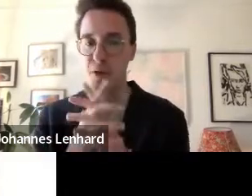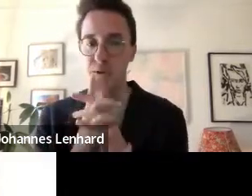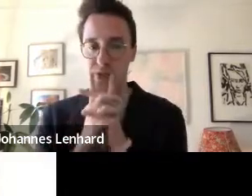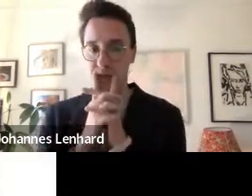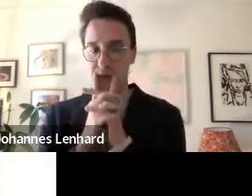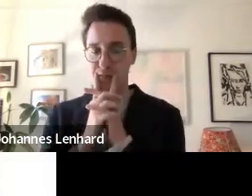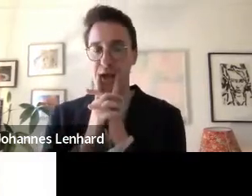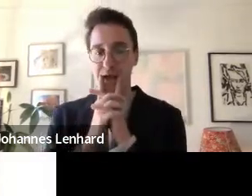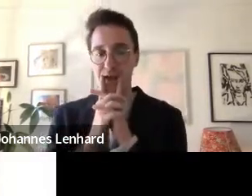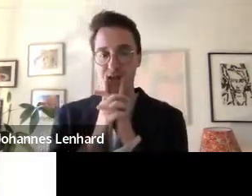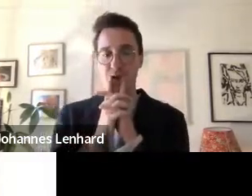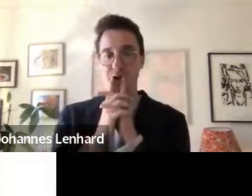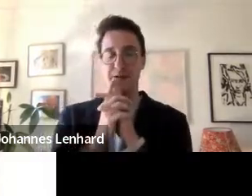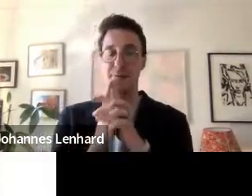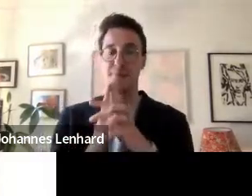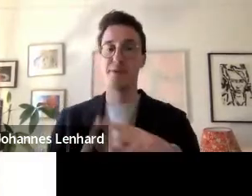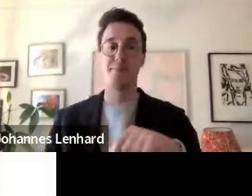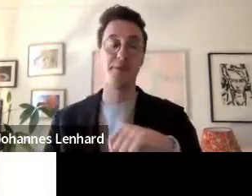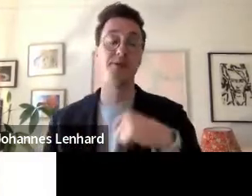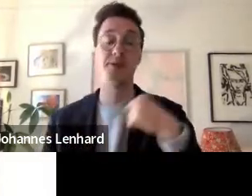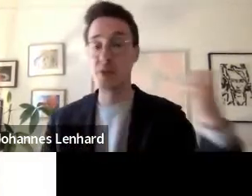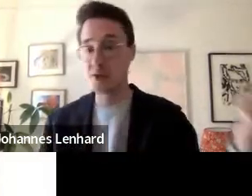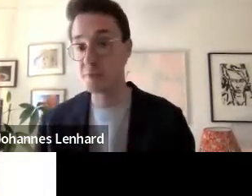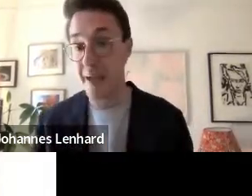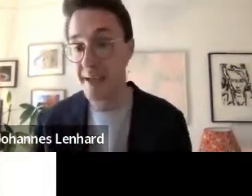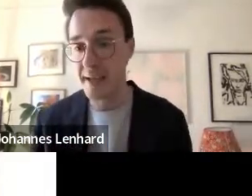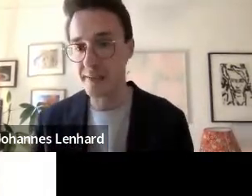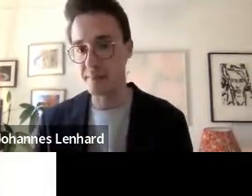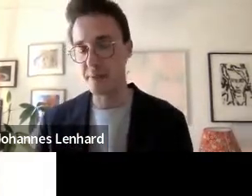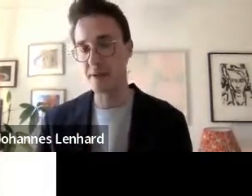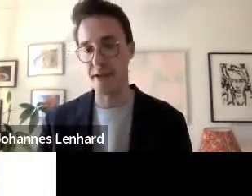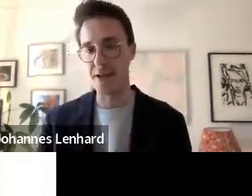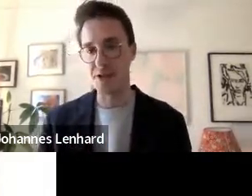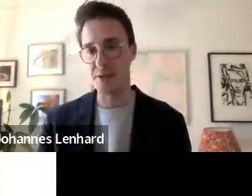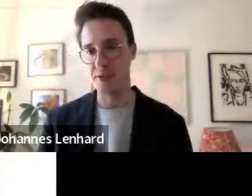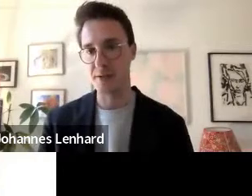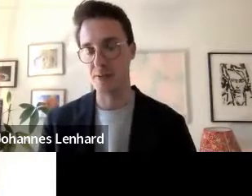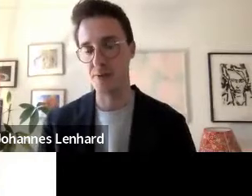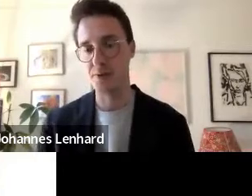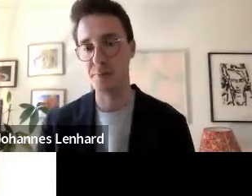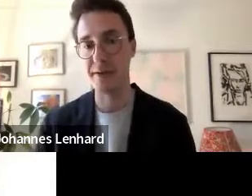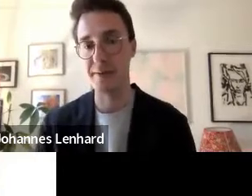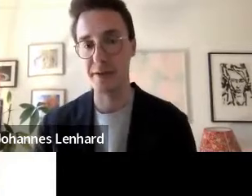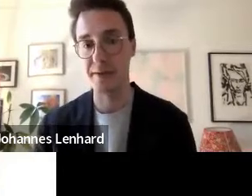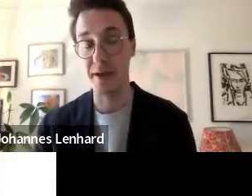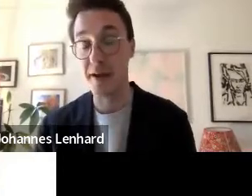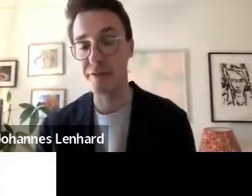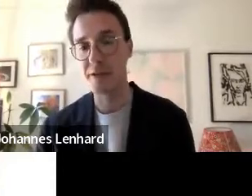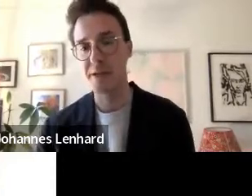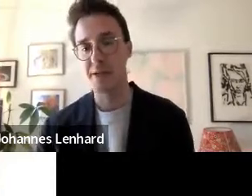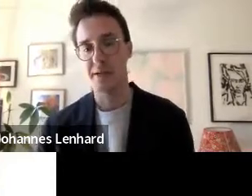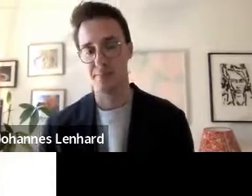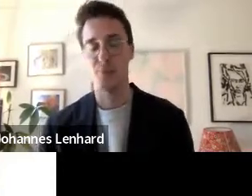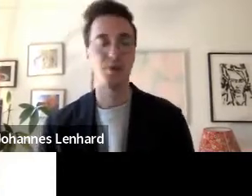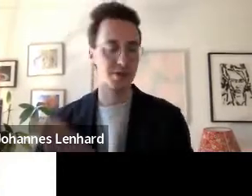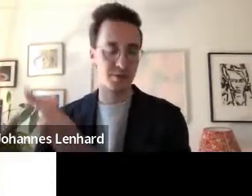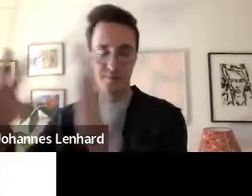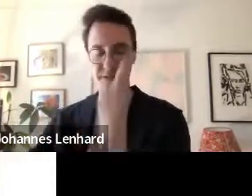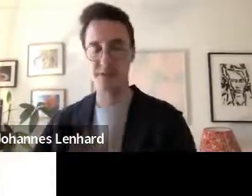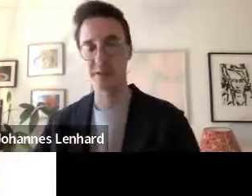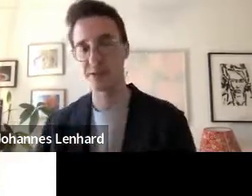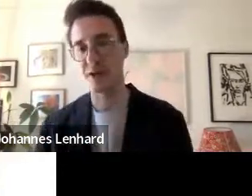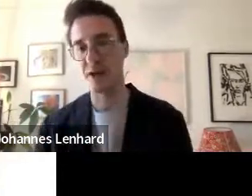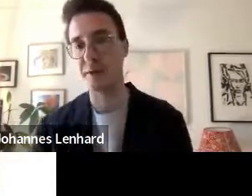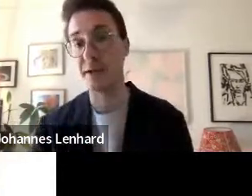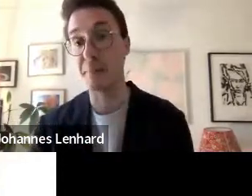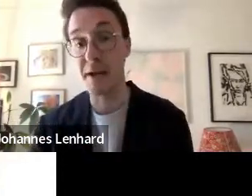that I focused a lot of my energy on, because it's not just begging that people engage in order to make a better life, which